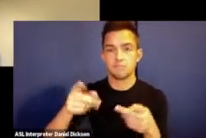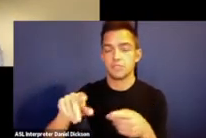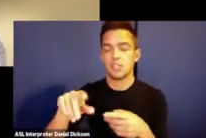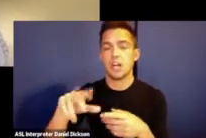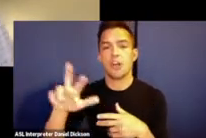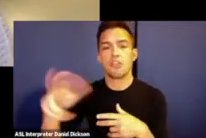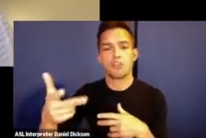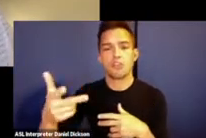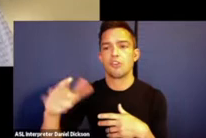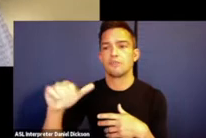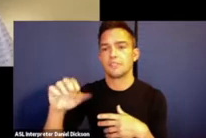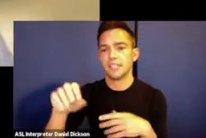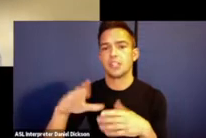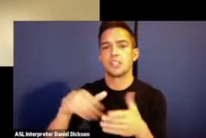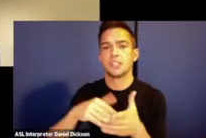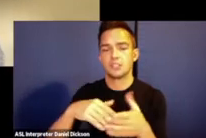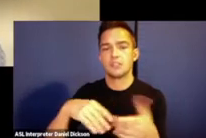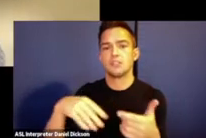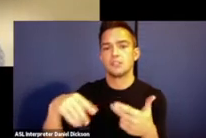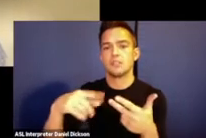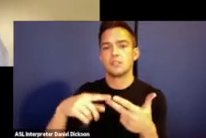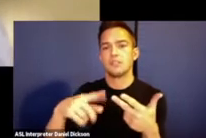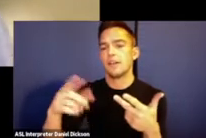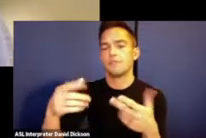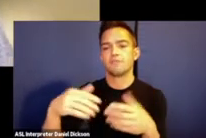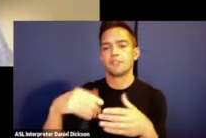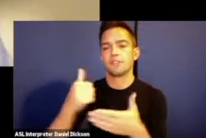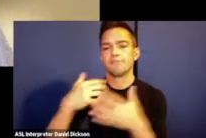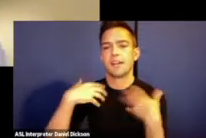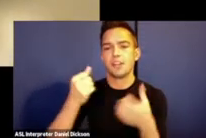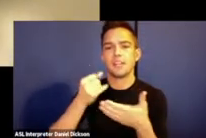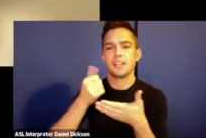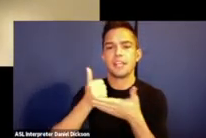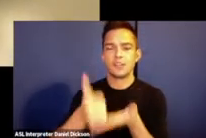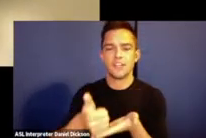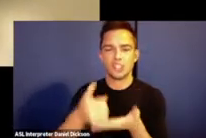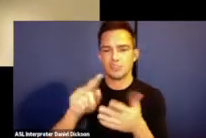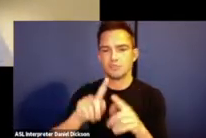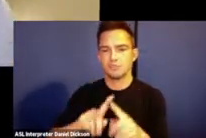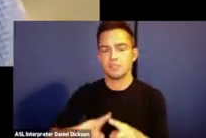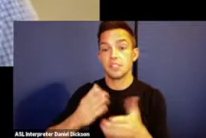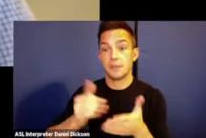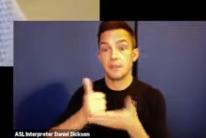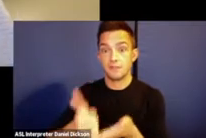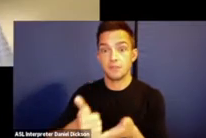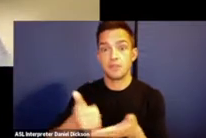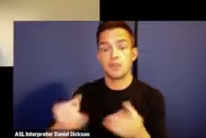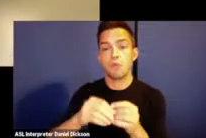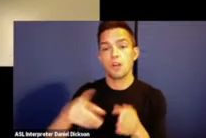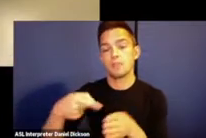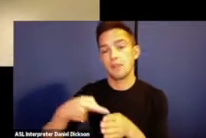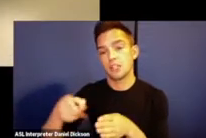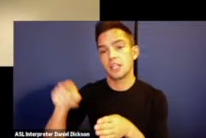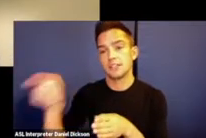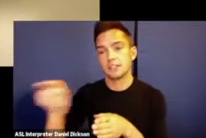center for very basic and straightforward health interventions. Of course, some of those interventions that were required were more specialized and it